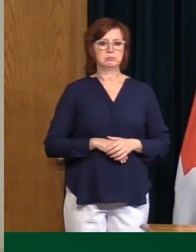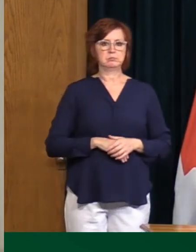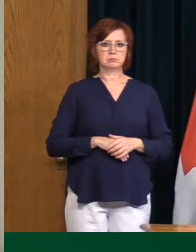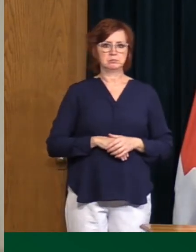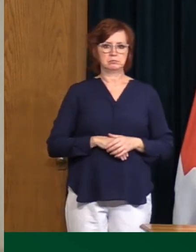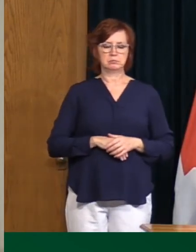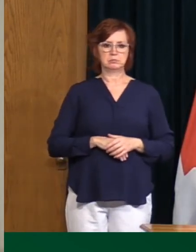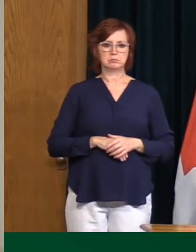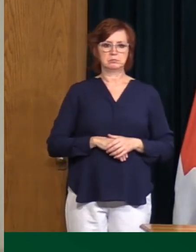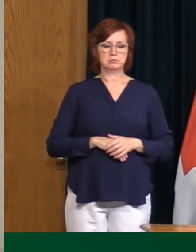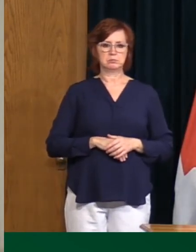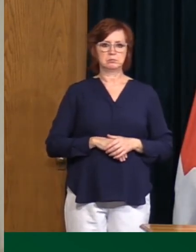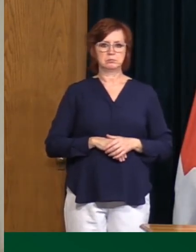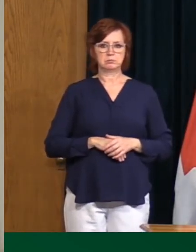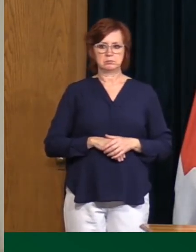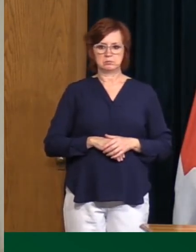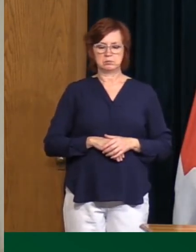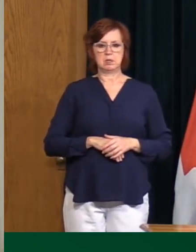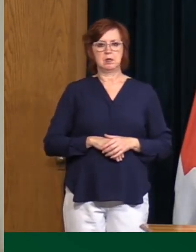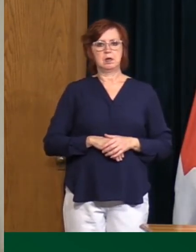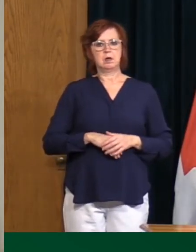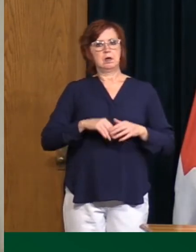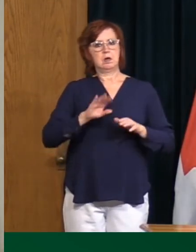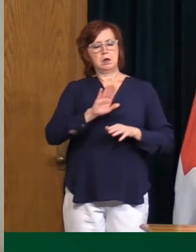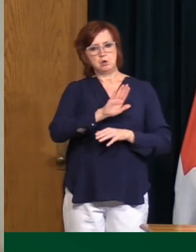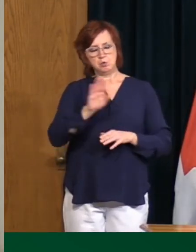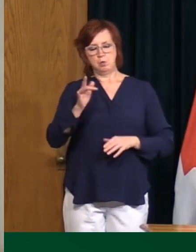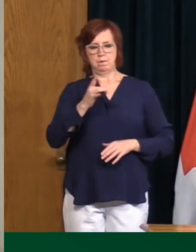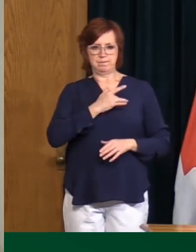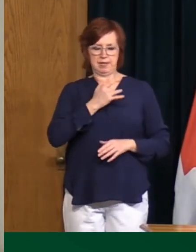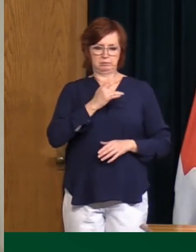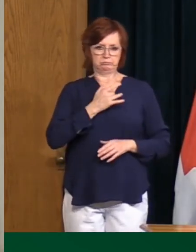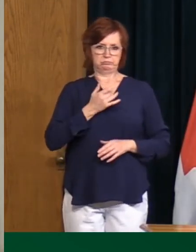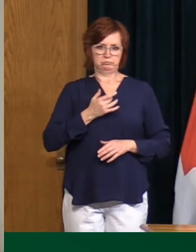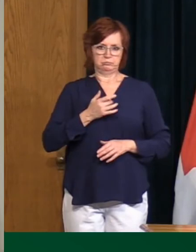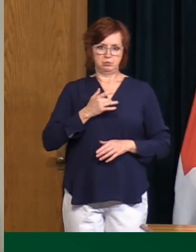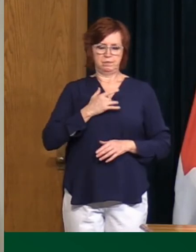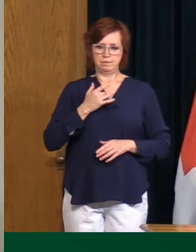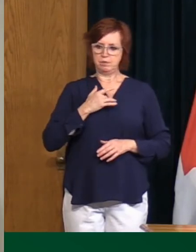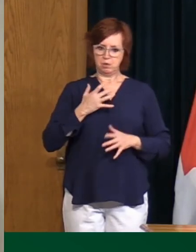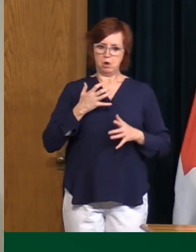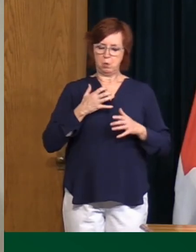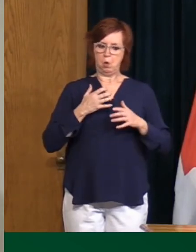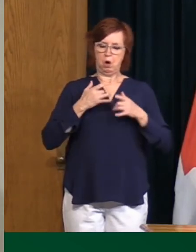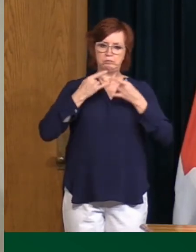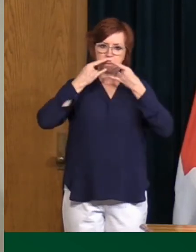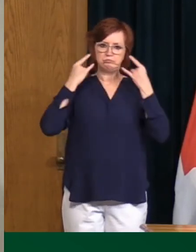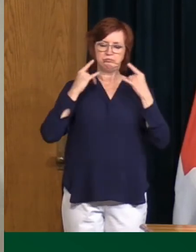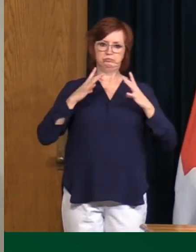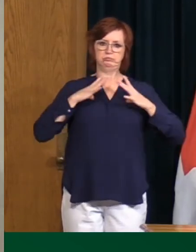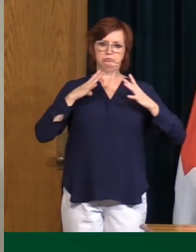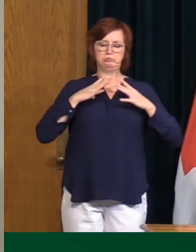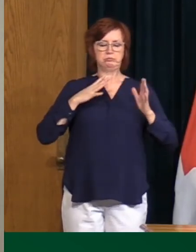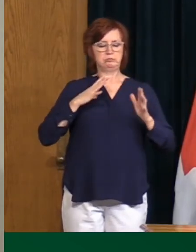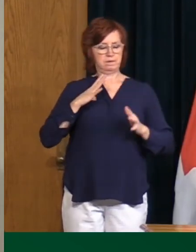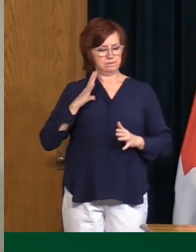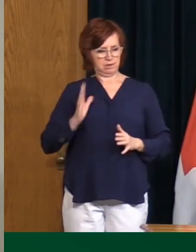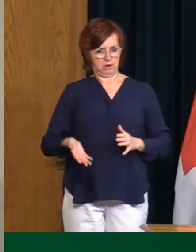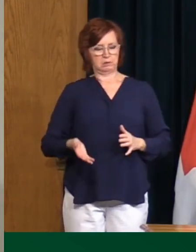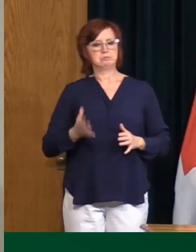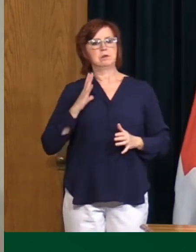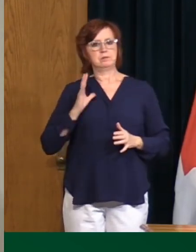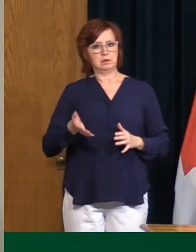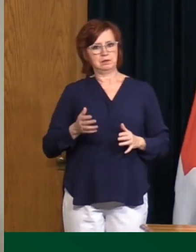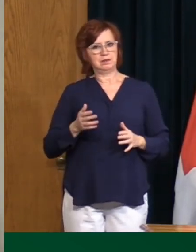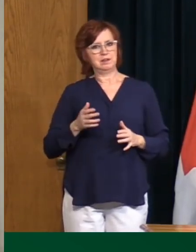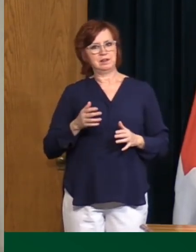non-medical mask when they're out or about, that's certainly a good thing to do. But it doesn't mean that you then don't